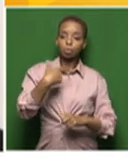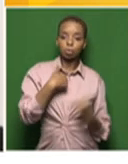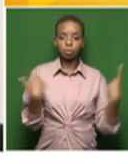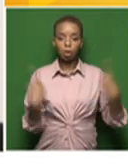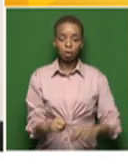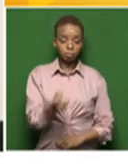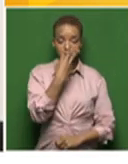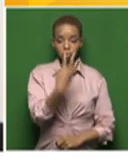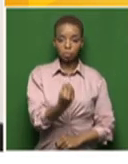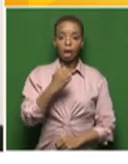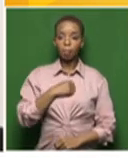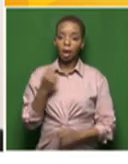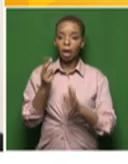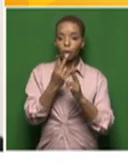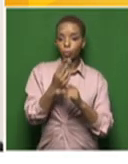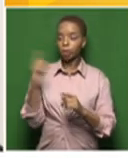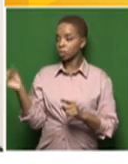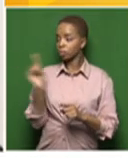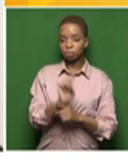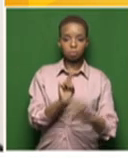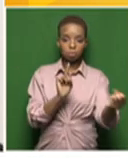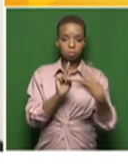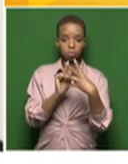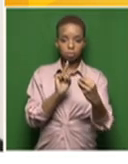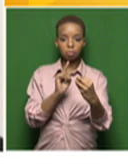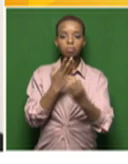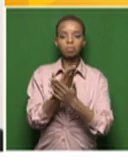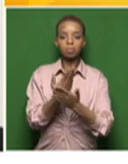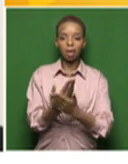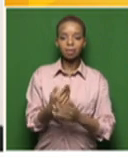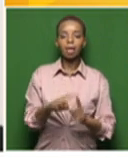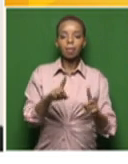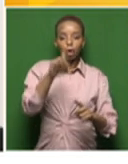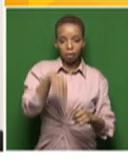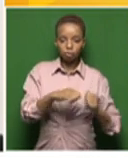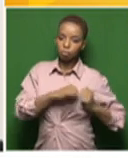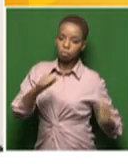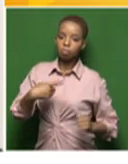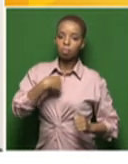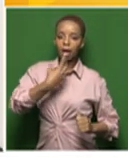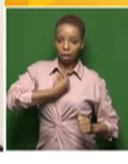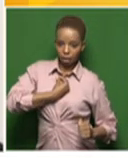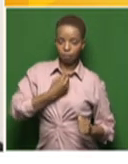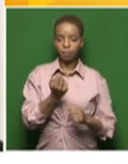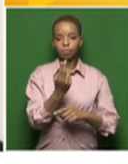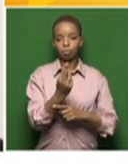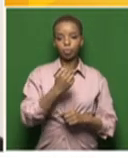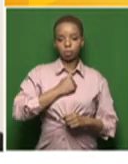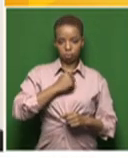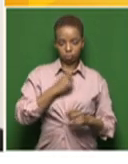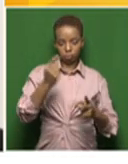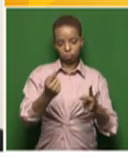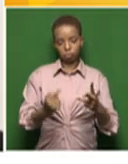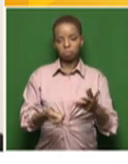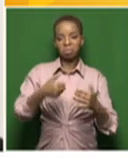you have to indicate if you have an identical twin, because then we have to flag you and then maybe possibly find other means of